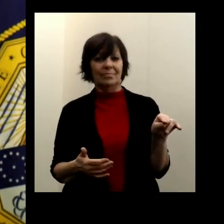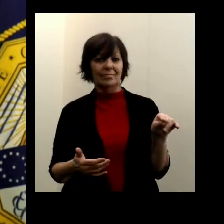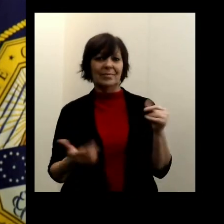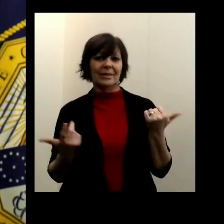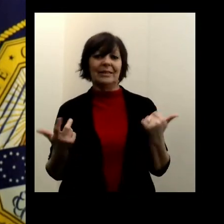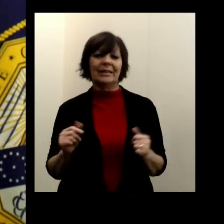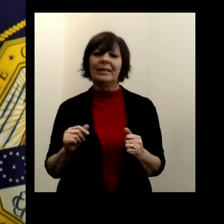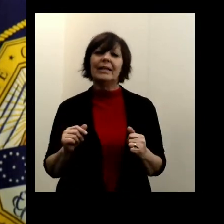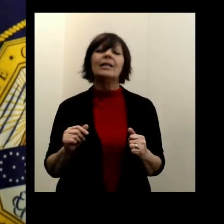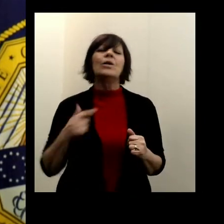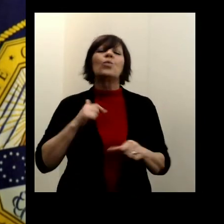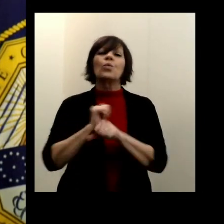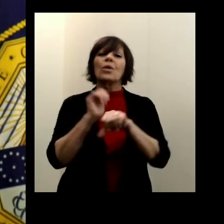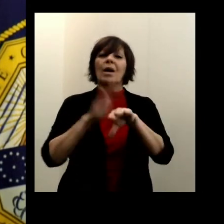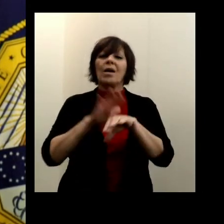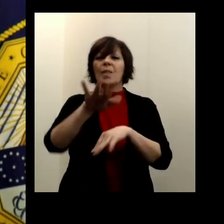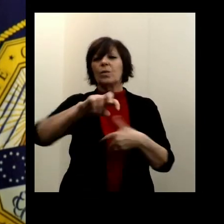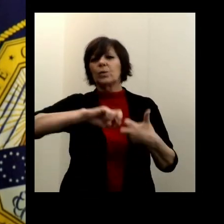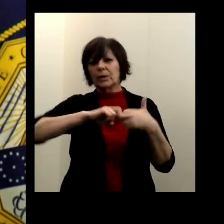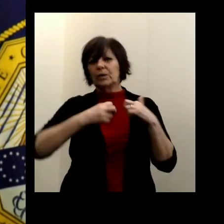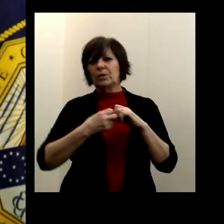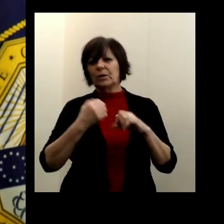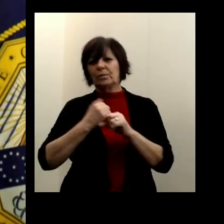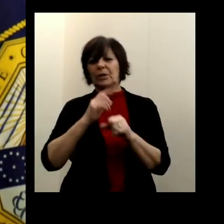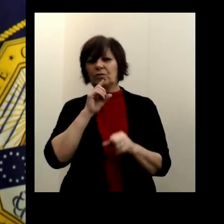So we're working on those issues,